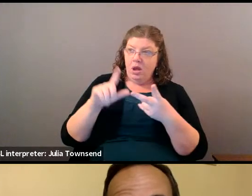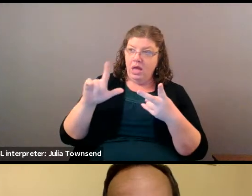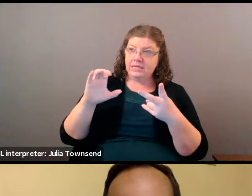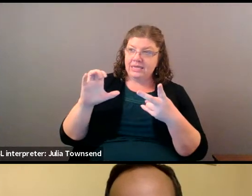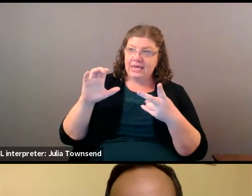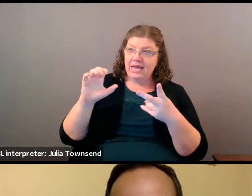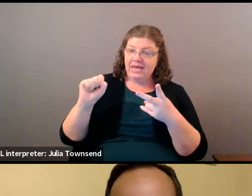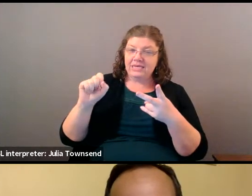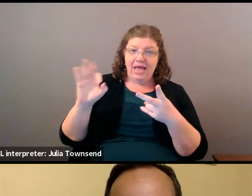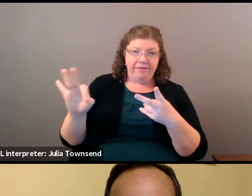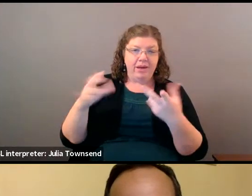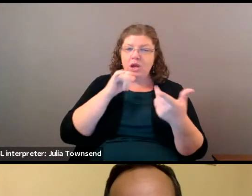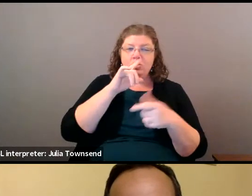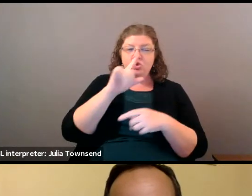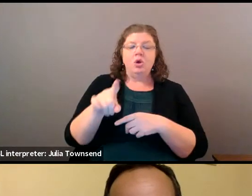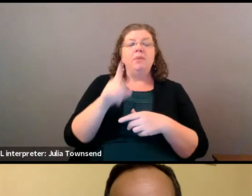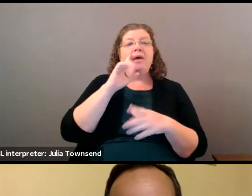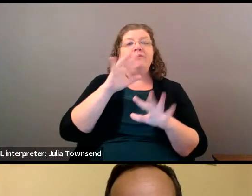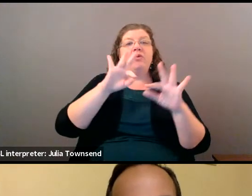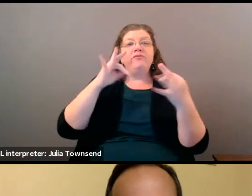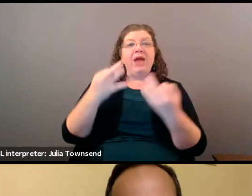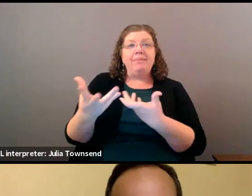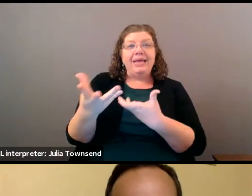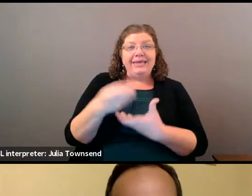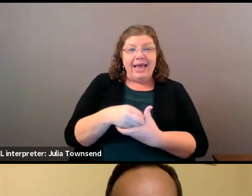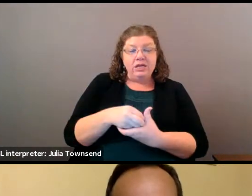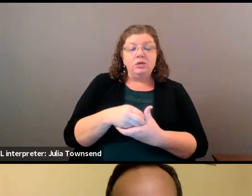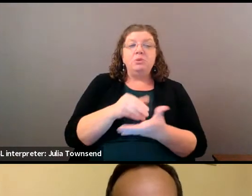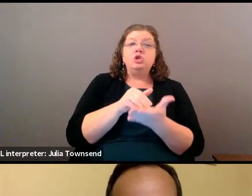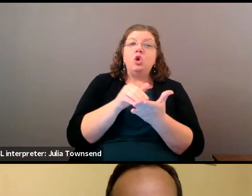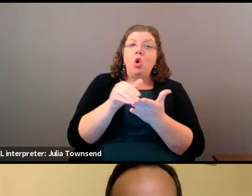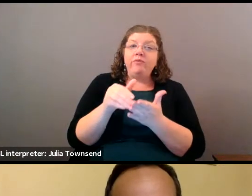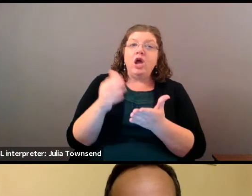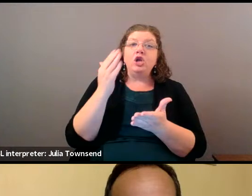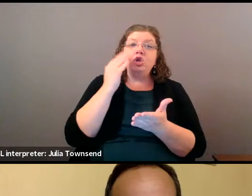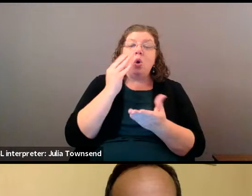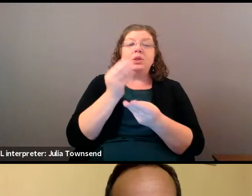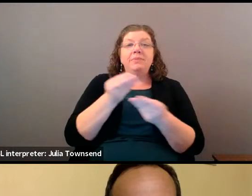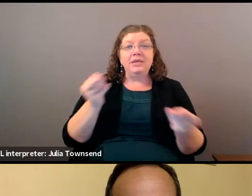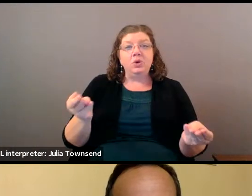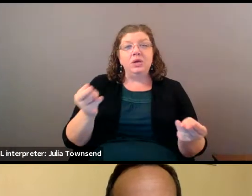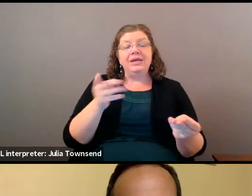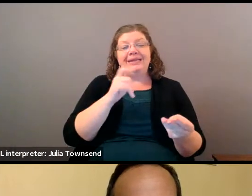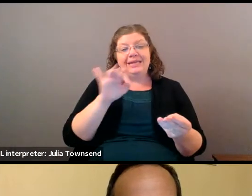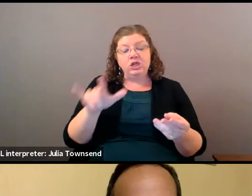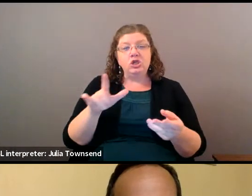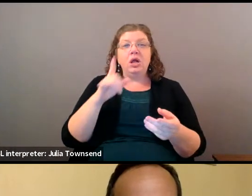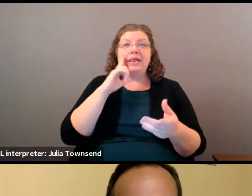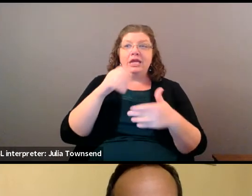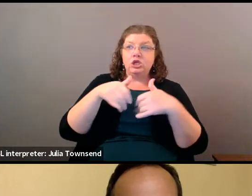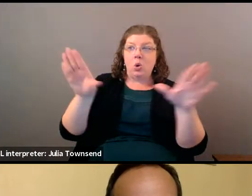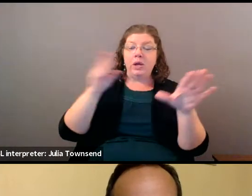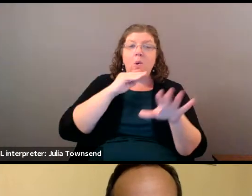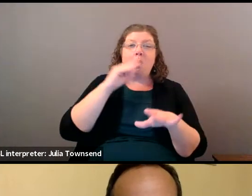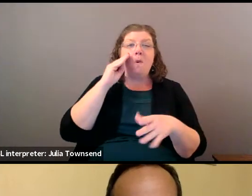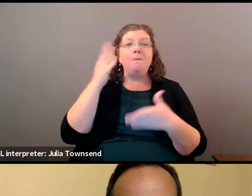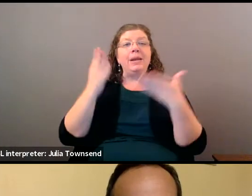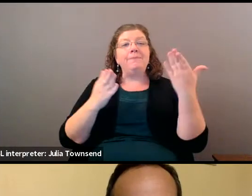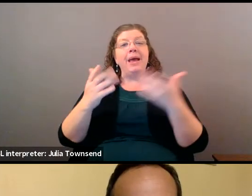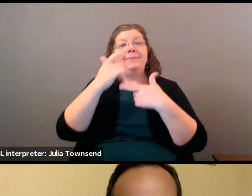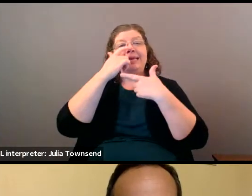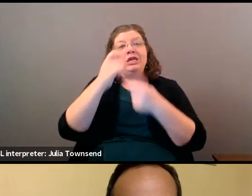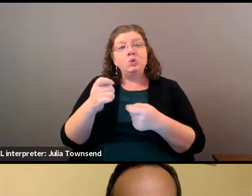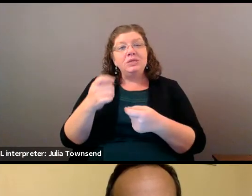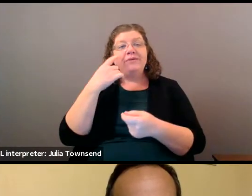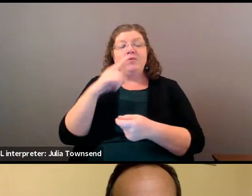sure. But with regards to family engagement, because oftentimes I know the materials are there digitally, they're going home, but it might be interesting in terms of like